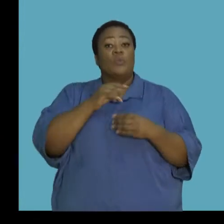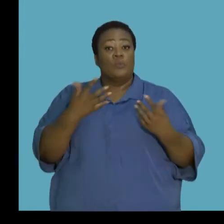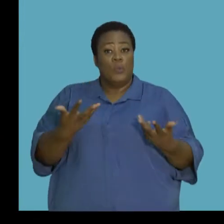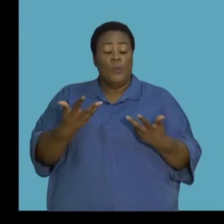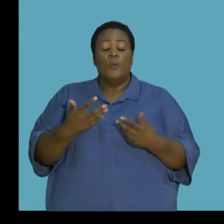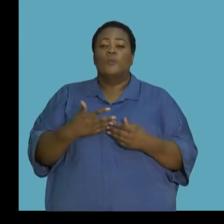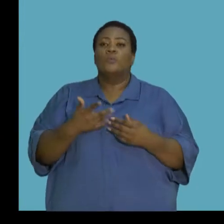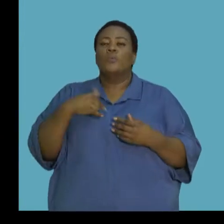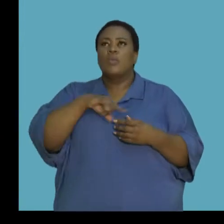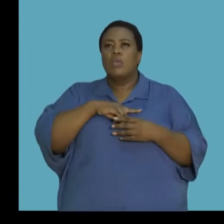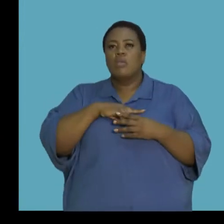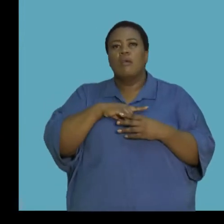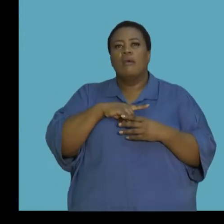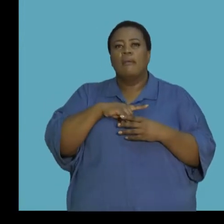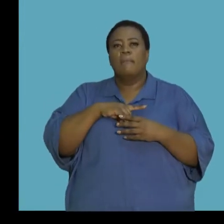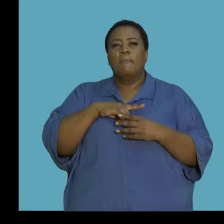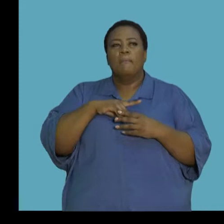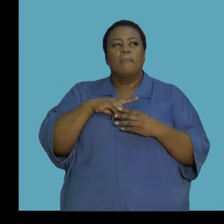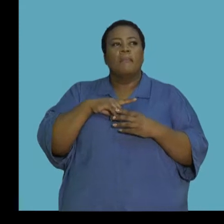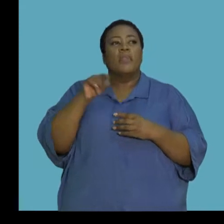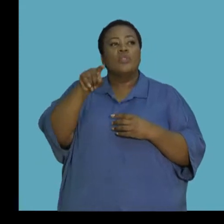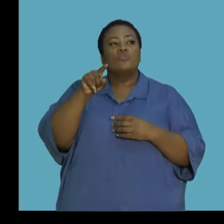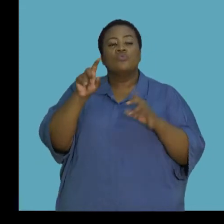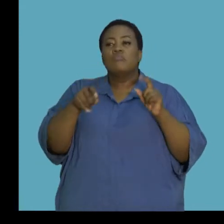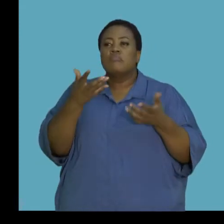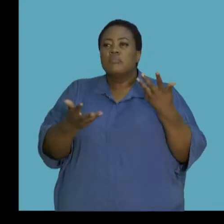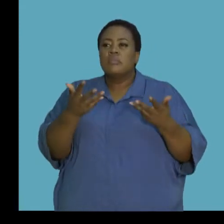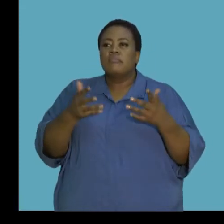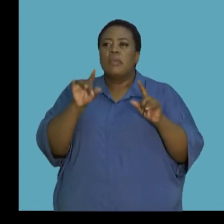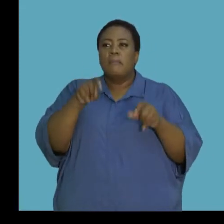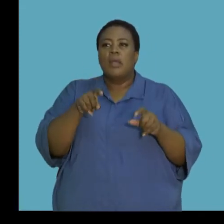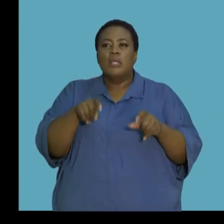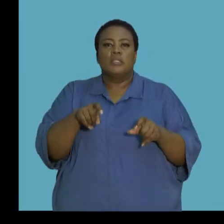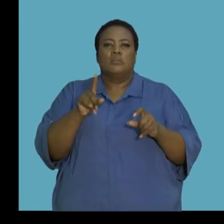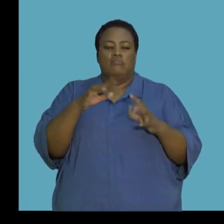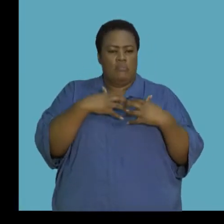be an educated guess, probably a prediction that you need to